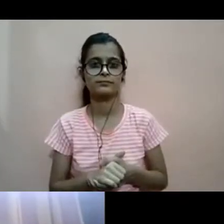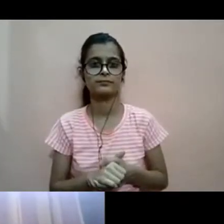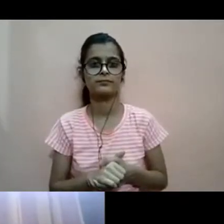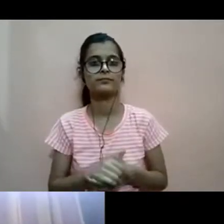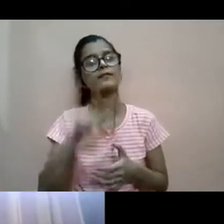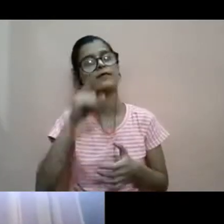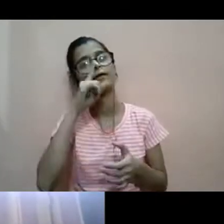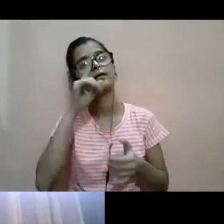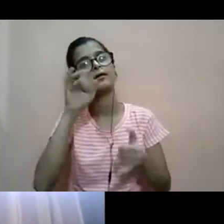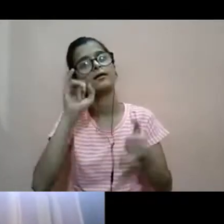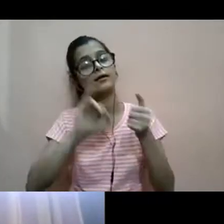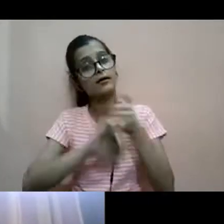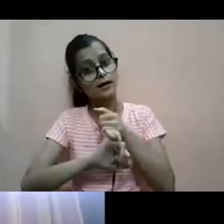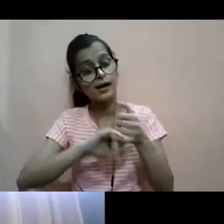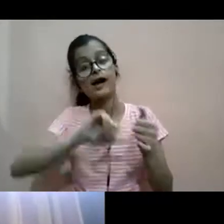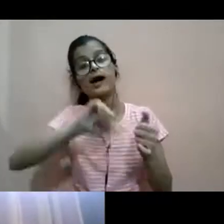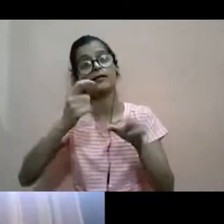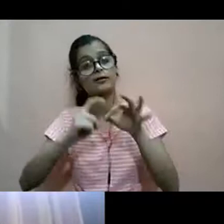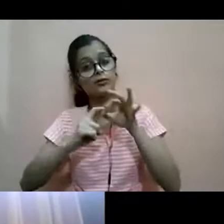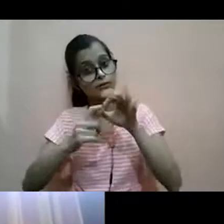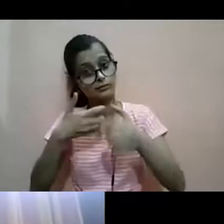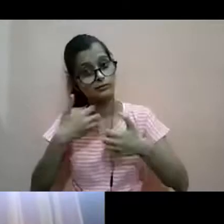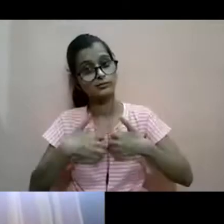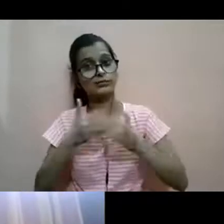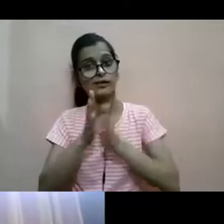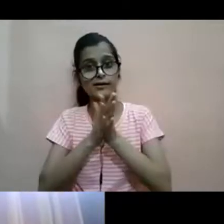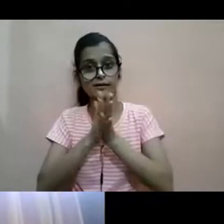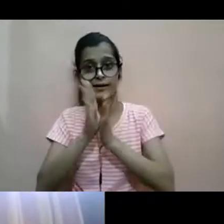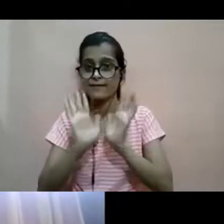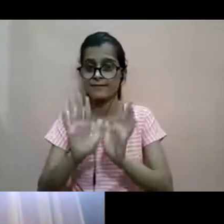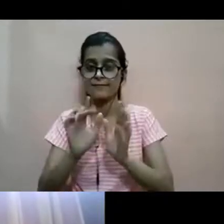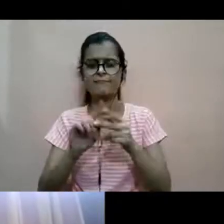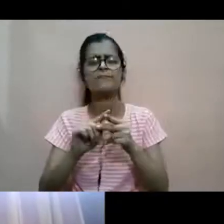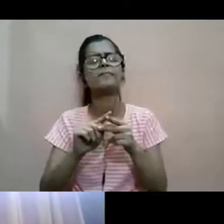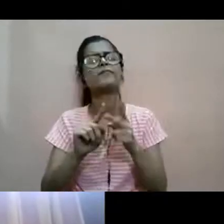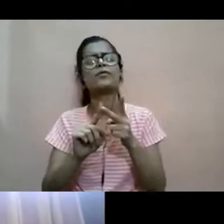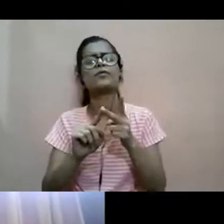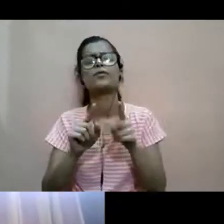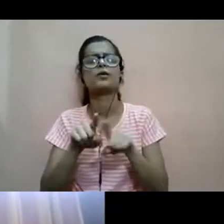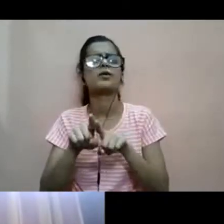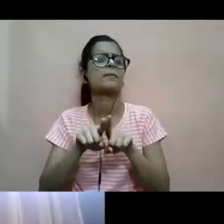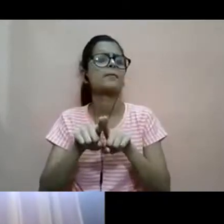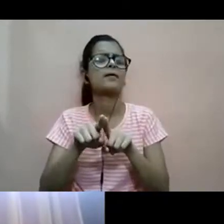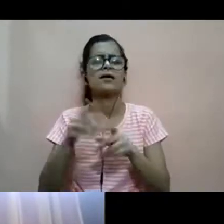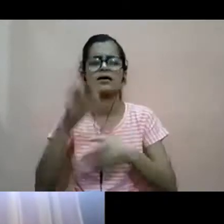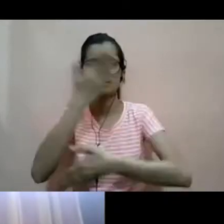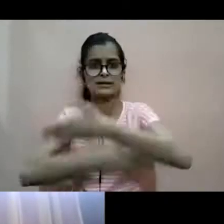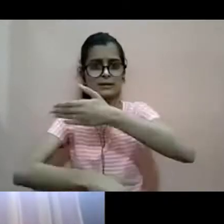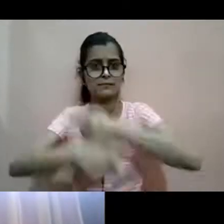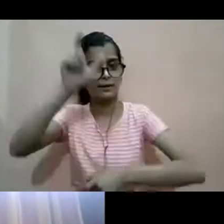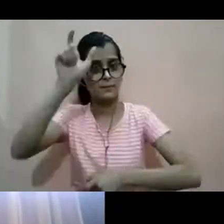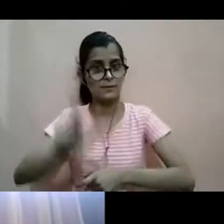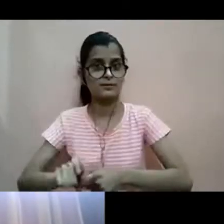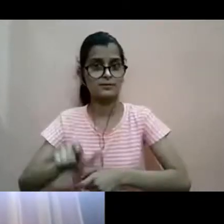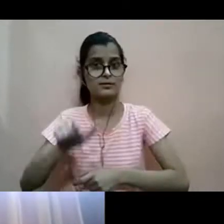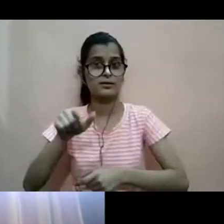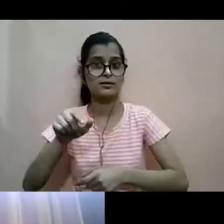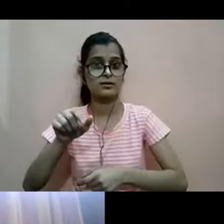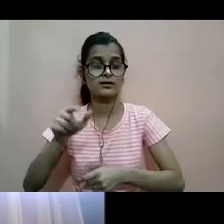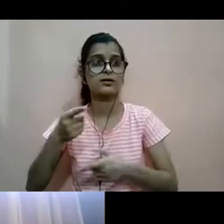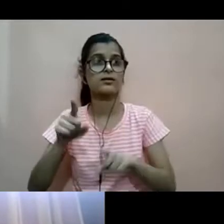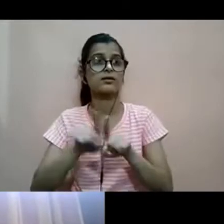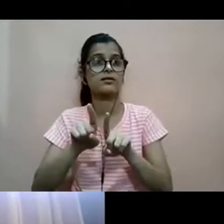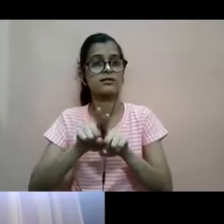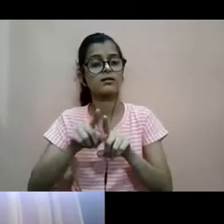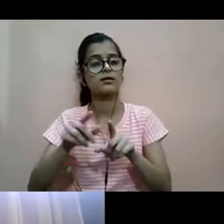Yeah, another very interesting question that when a disabled person, instead of being at the receiving end, as